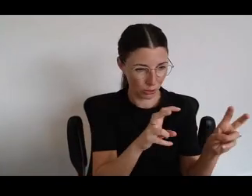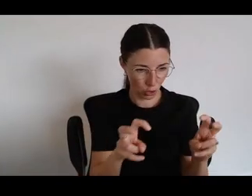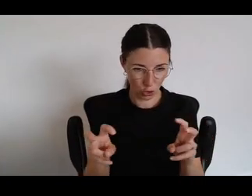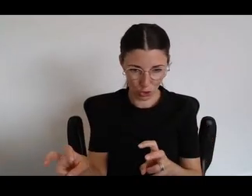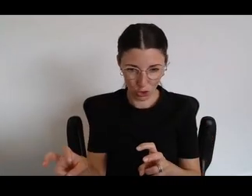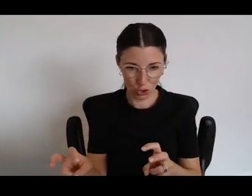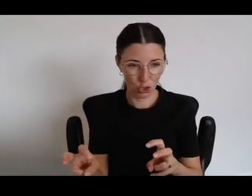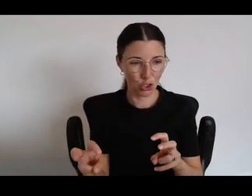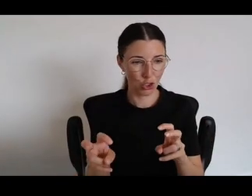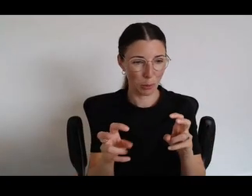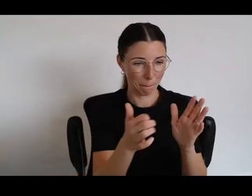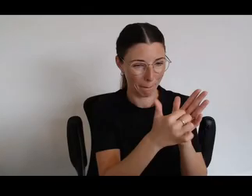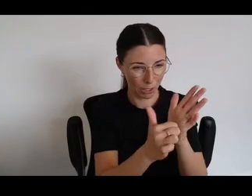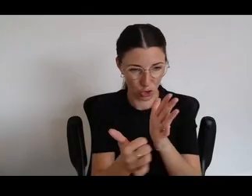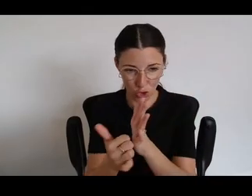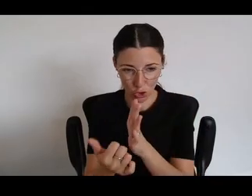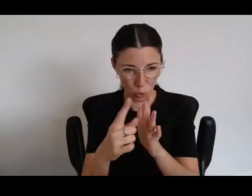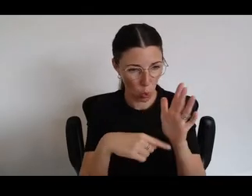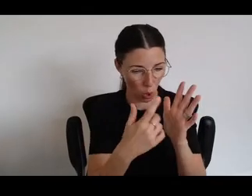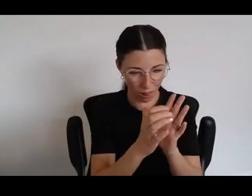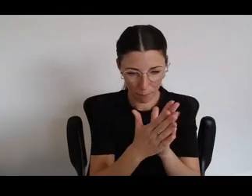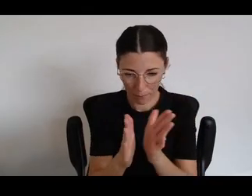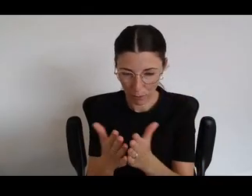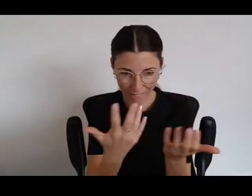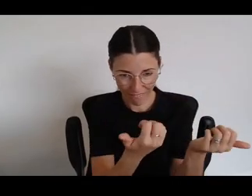and things are just getting worse. So if